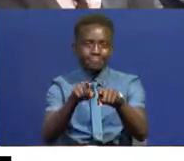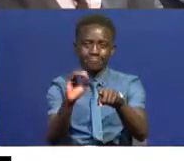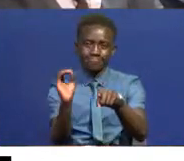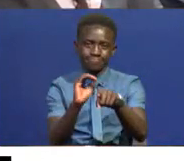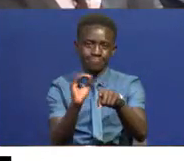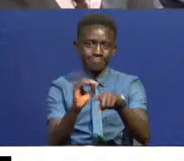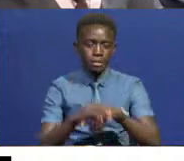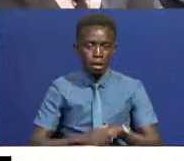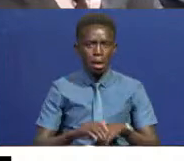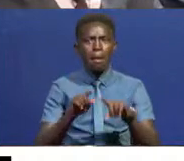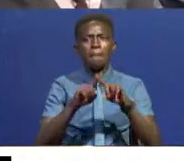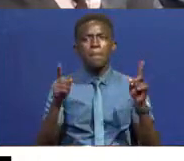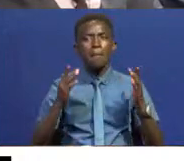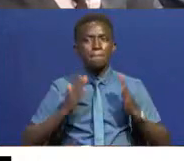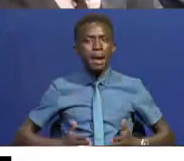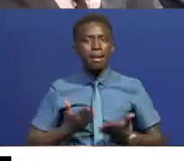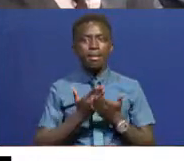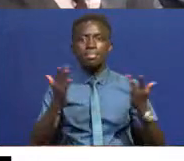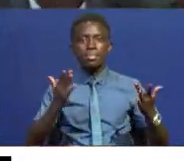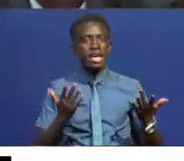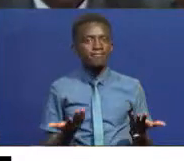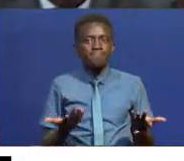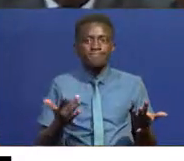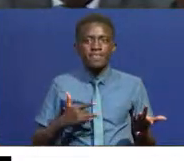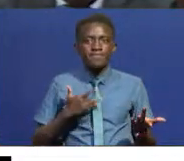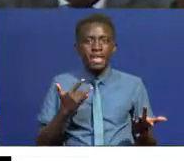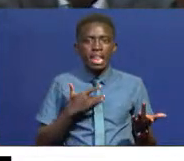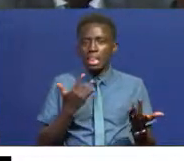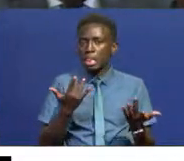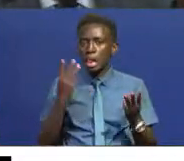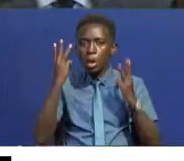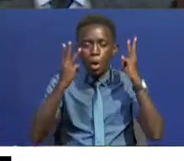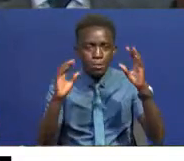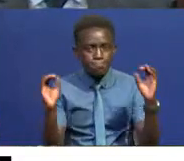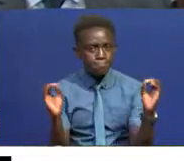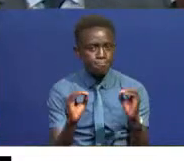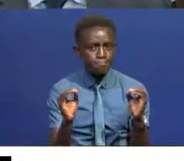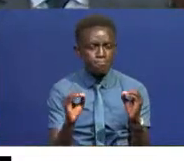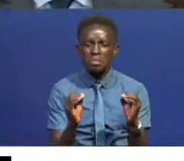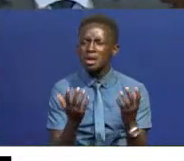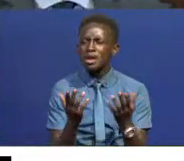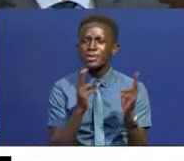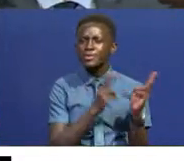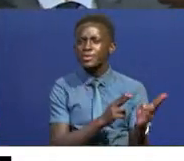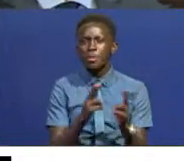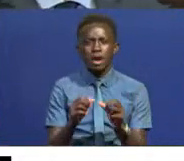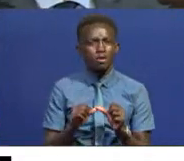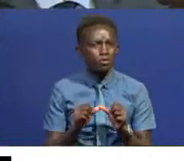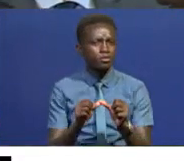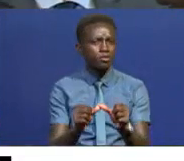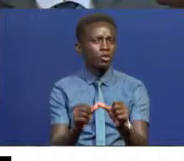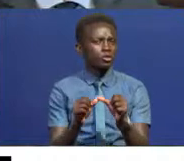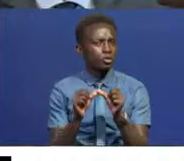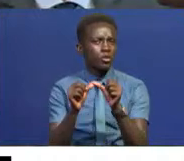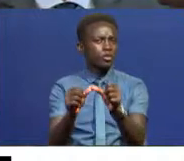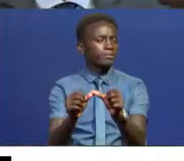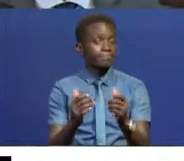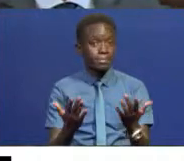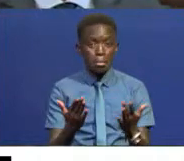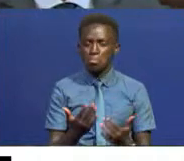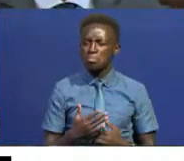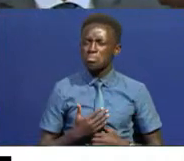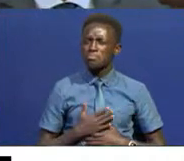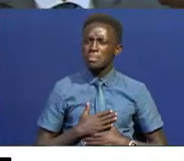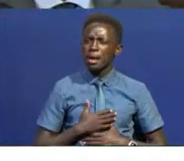And nobody is bothered. We're continuing as if it is business as usual. I mean, leaders,